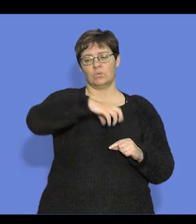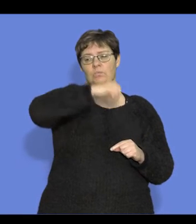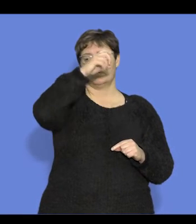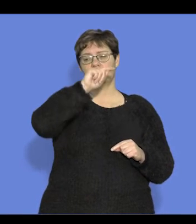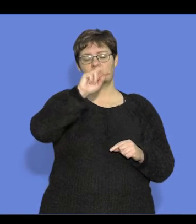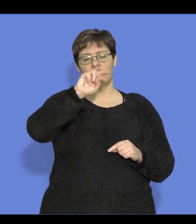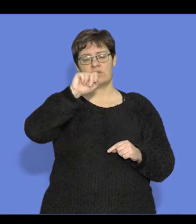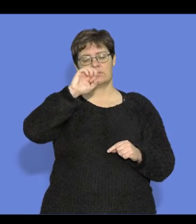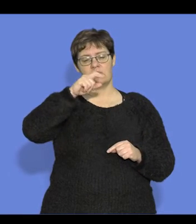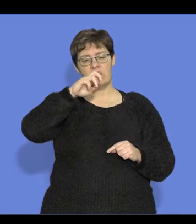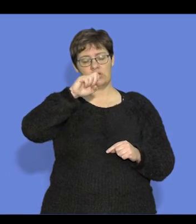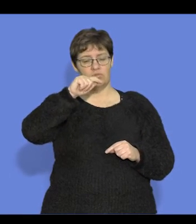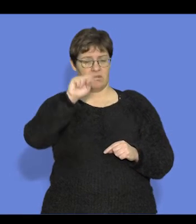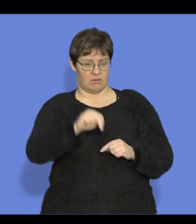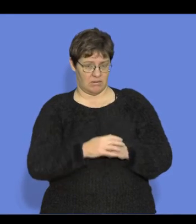transpiration.